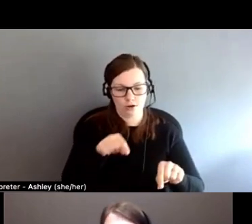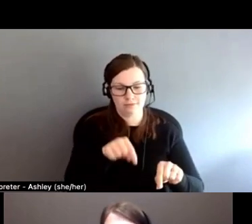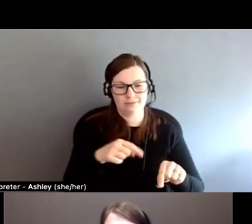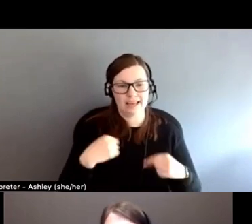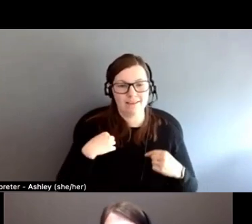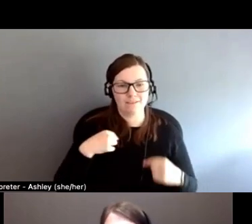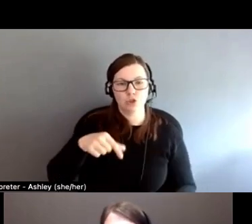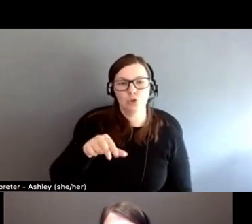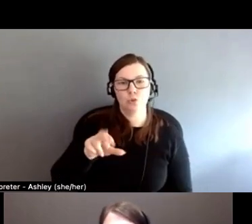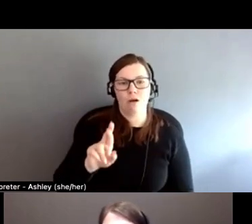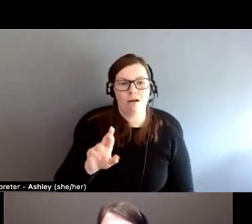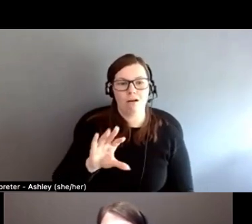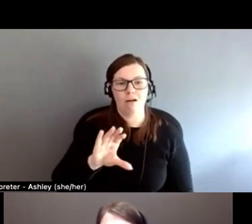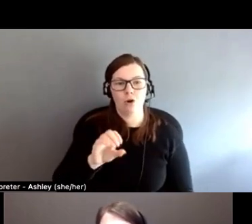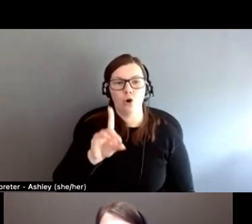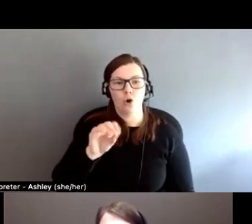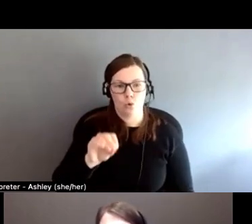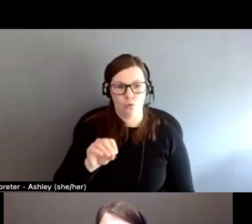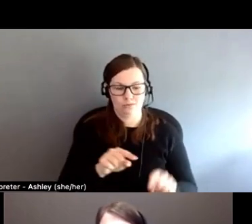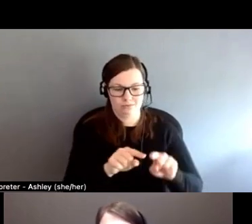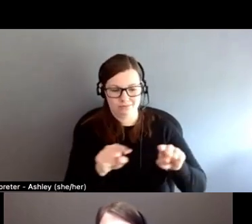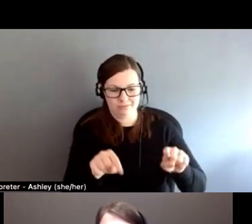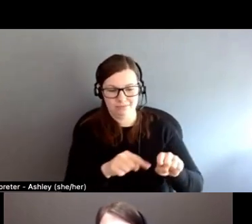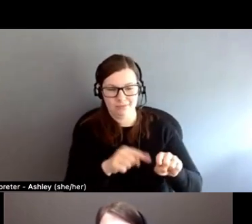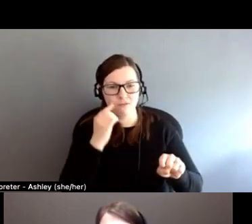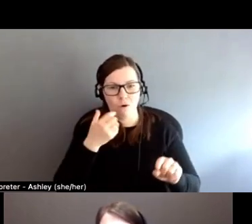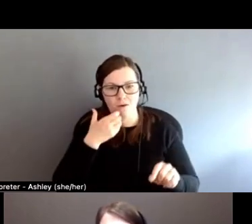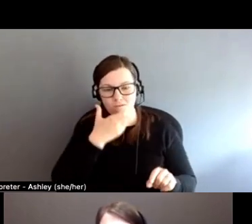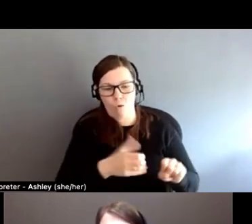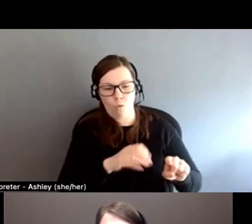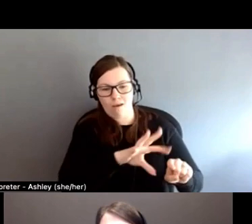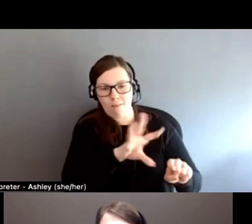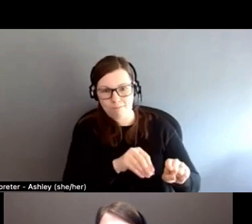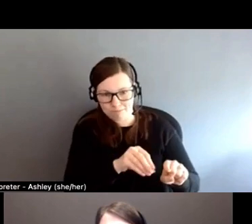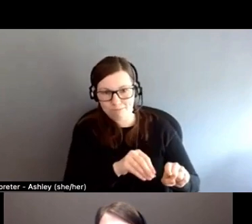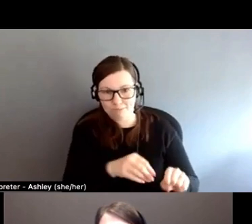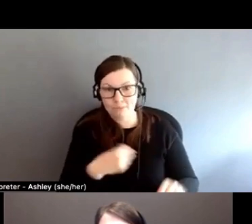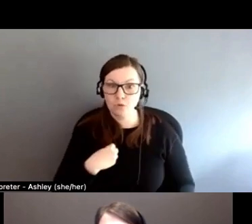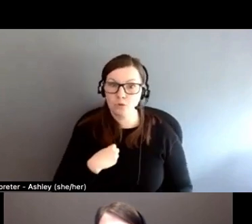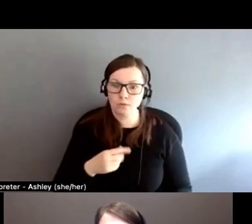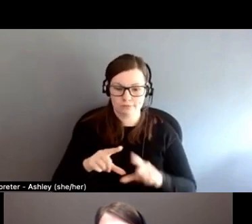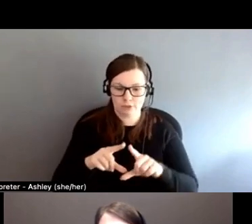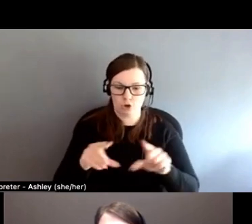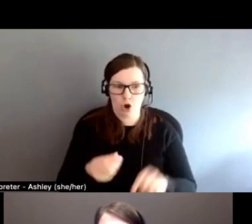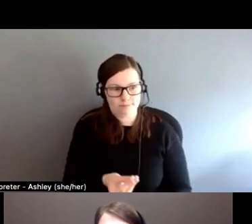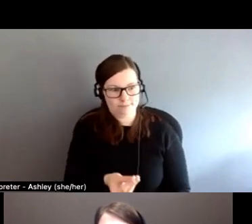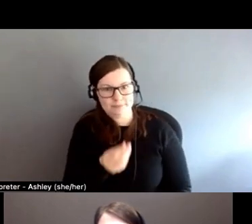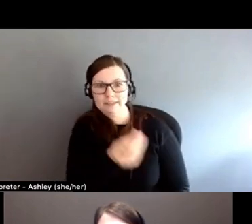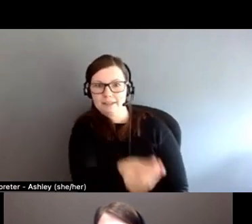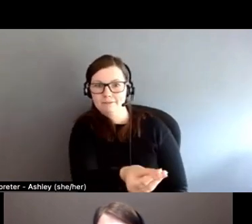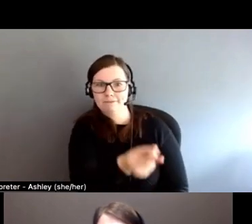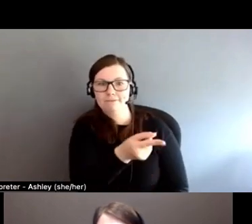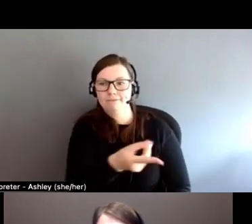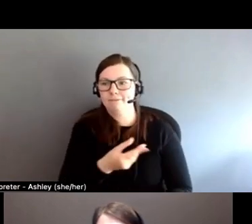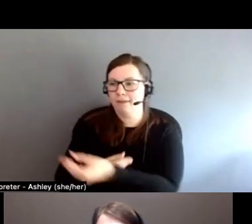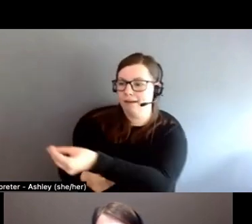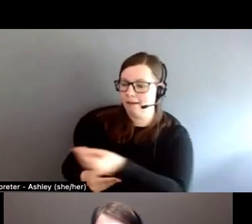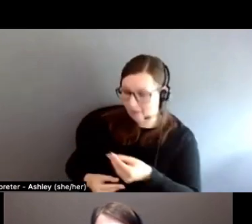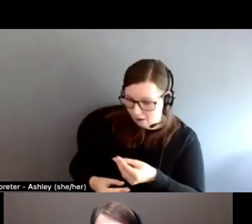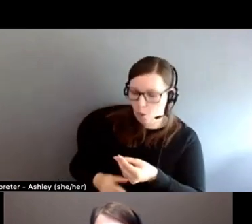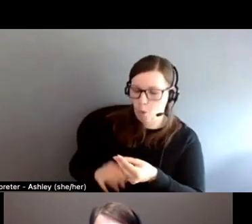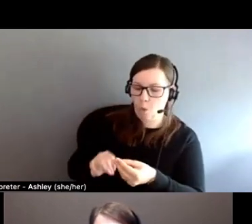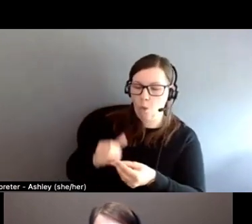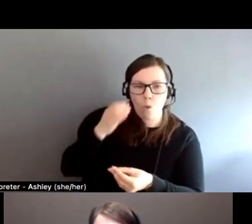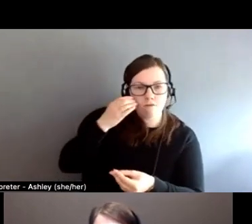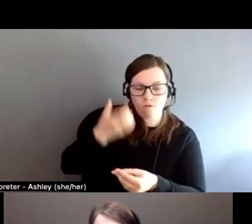do is to give them the card with the QR code so they just scan. So they don't have to worry